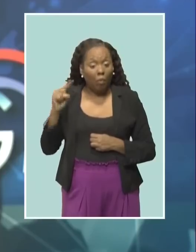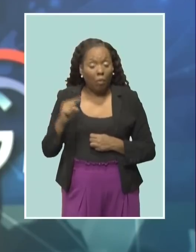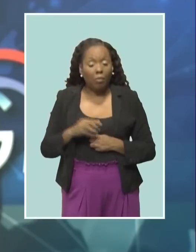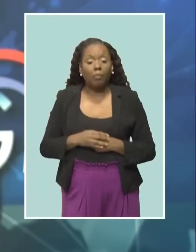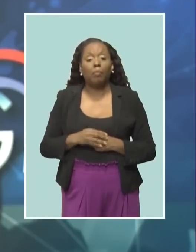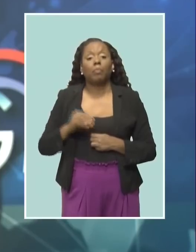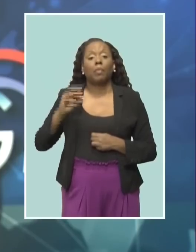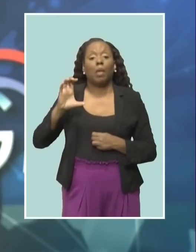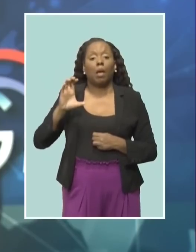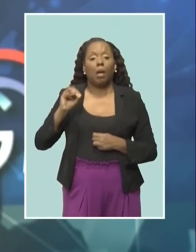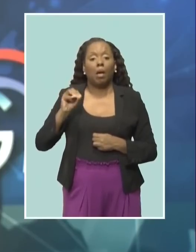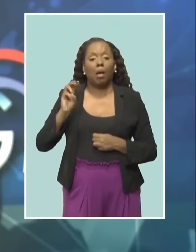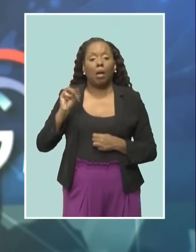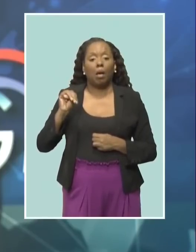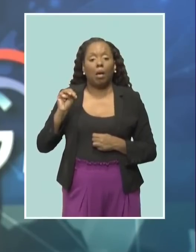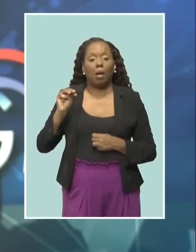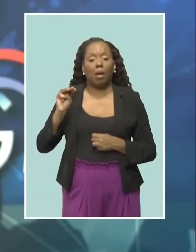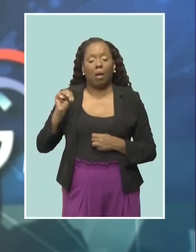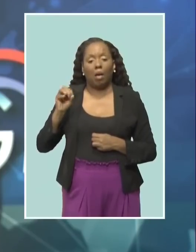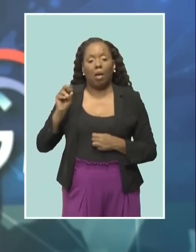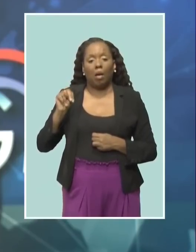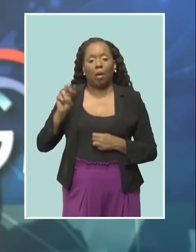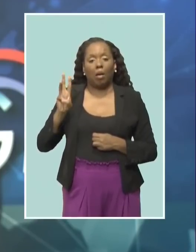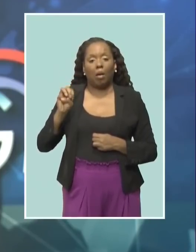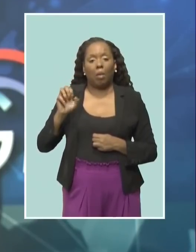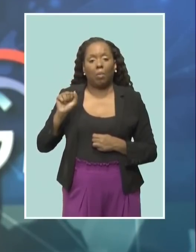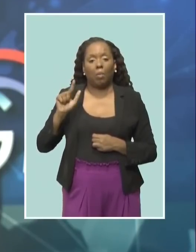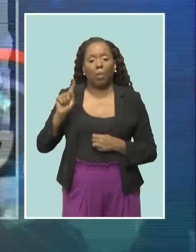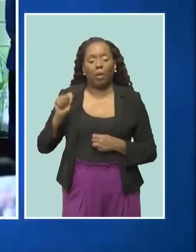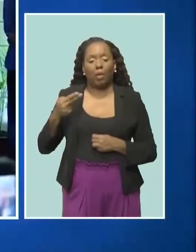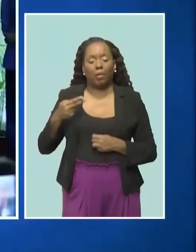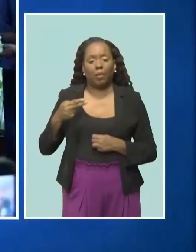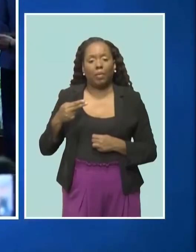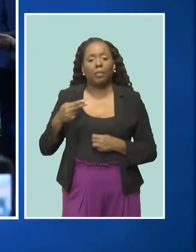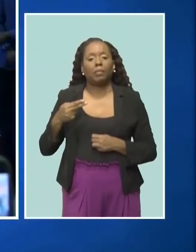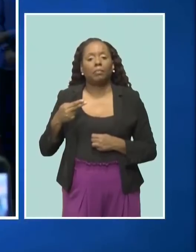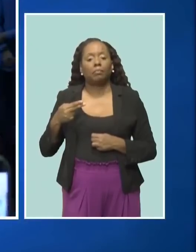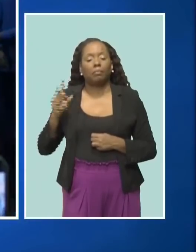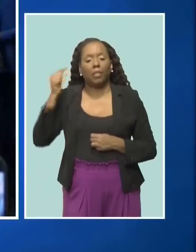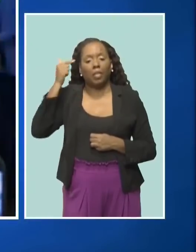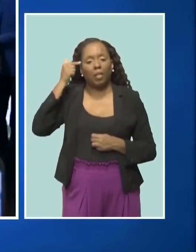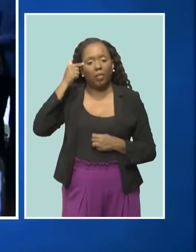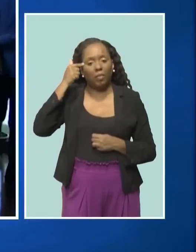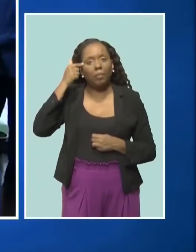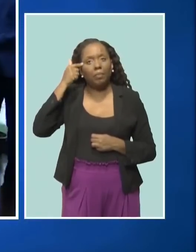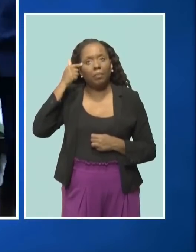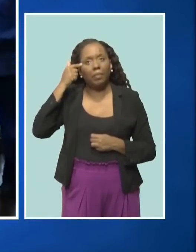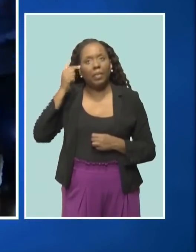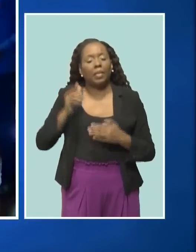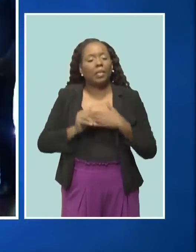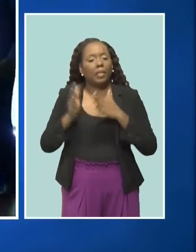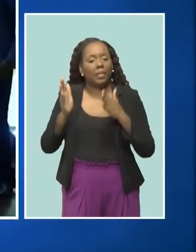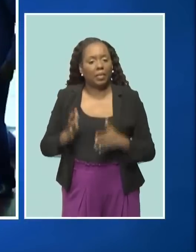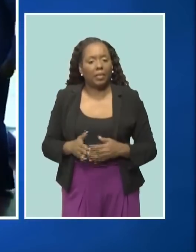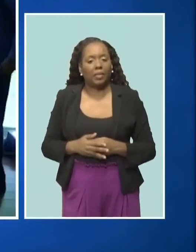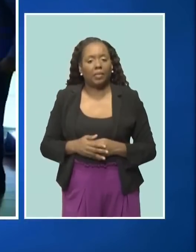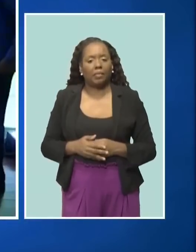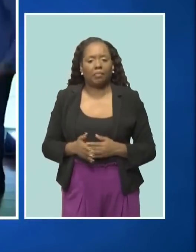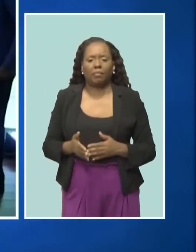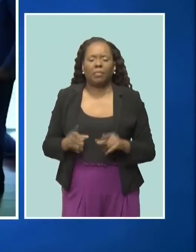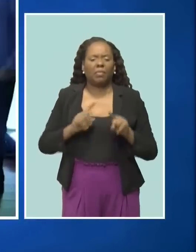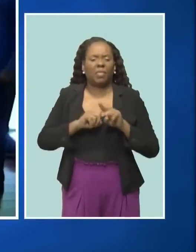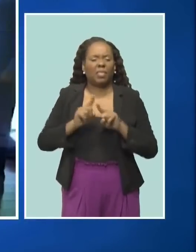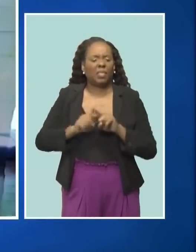Government meeting. The meeting got underway today. The biennial gathering of monarchs, heads of government, government ministers and